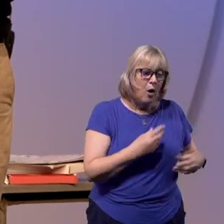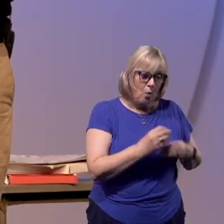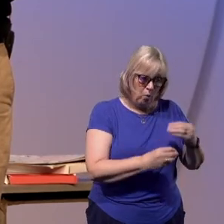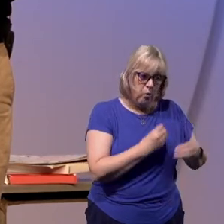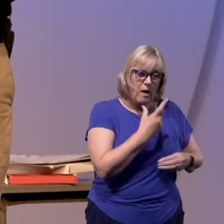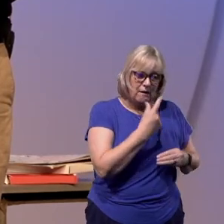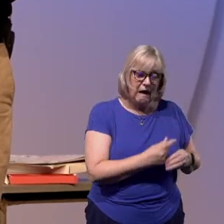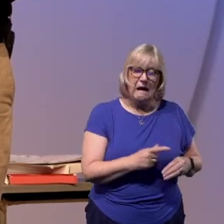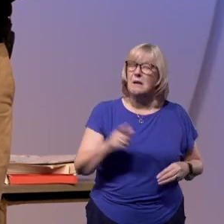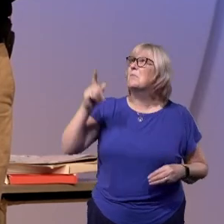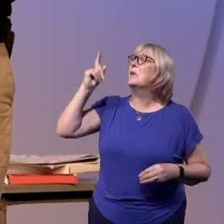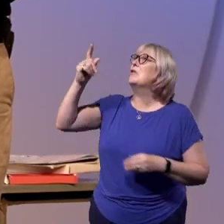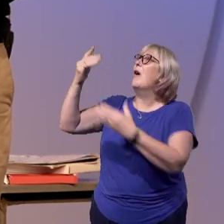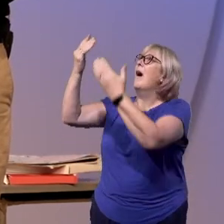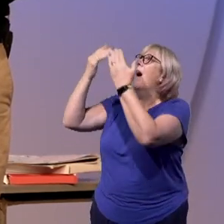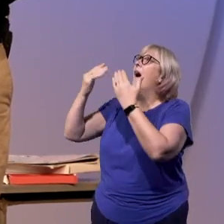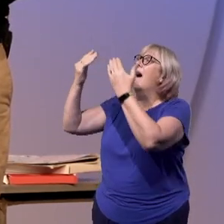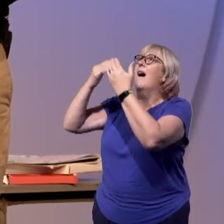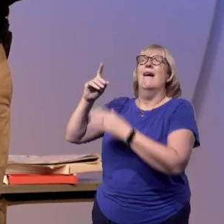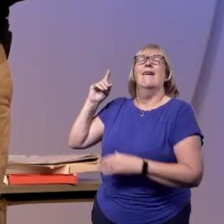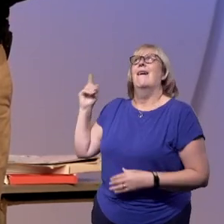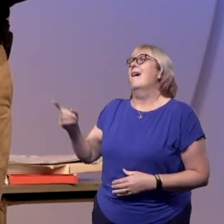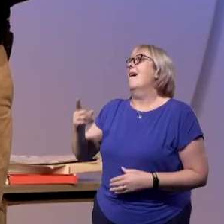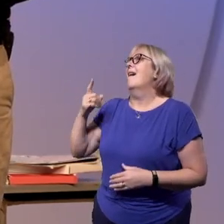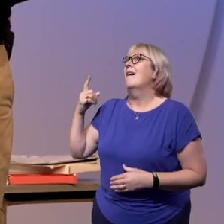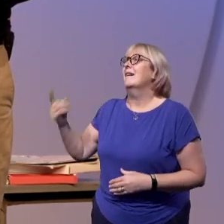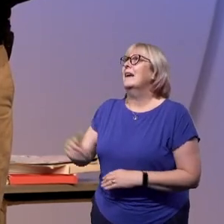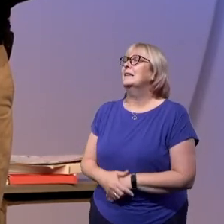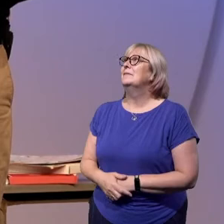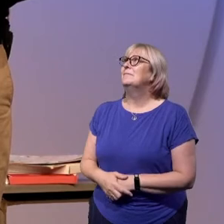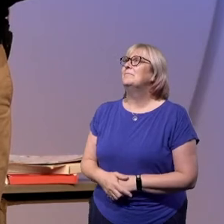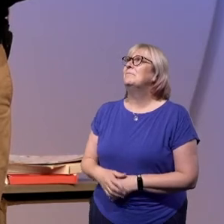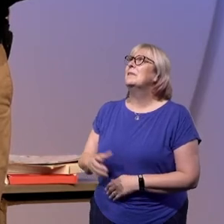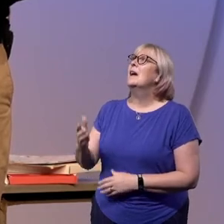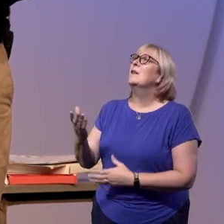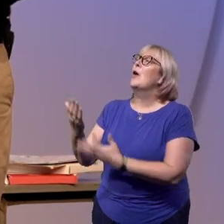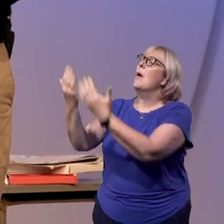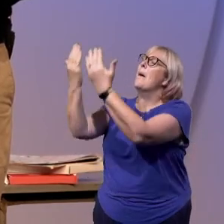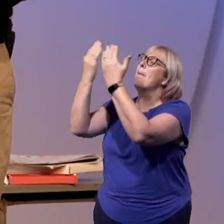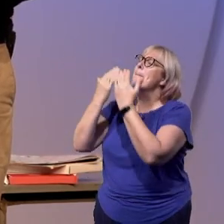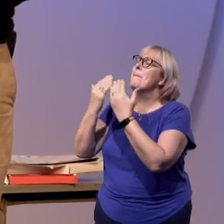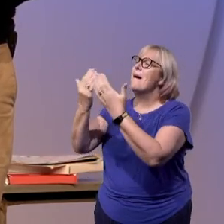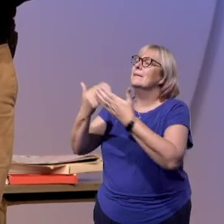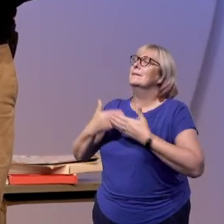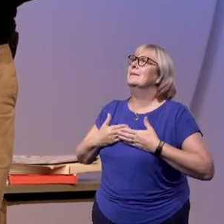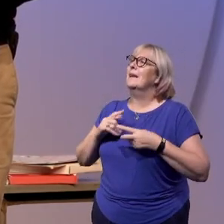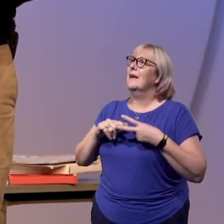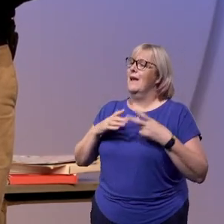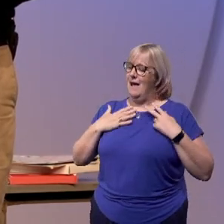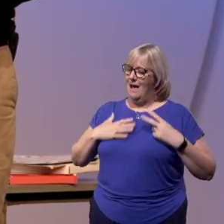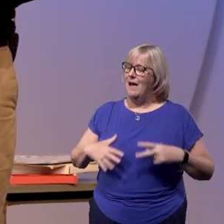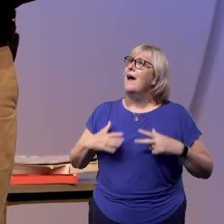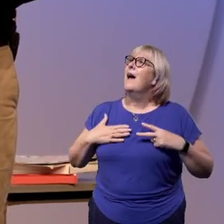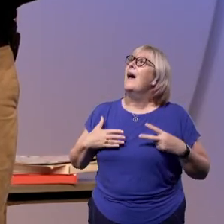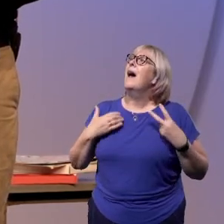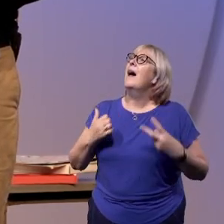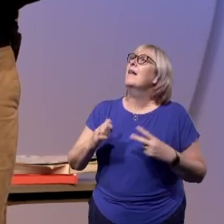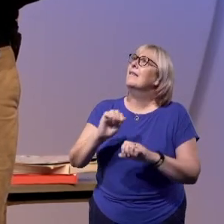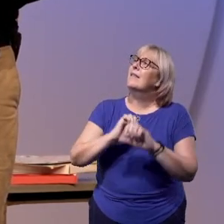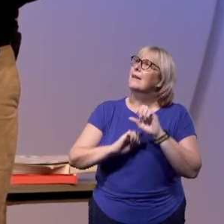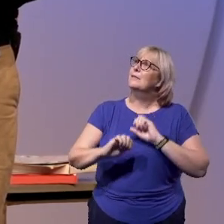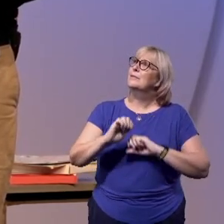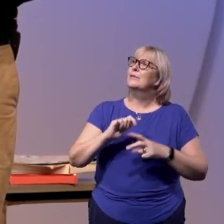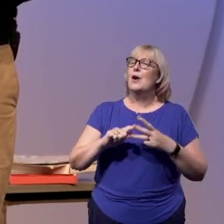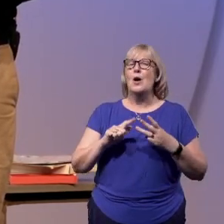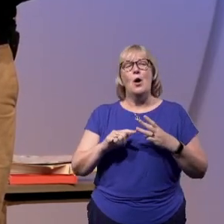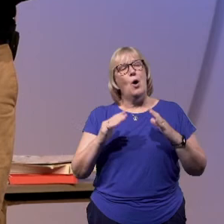part exceeds all praise. I thank thee for personal mercies, measure of health, preservation of body, comforts of house and